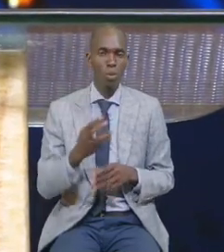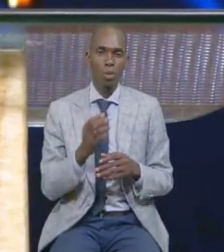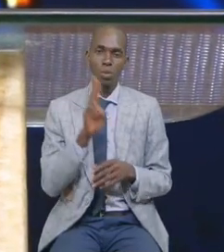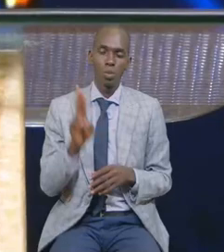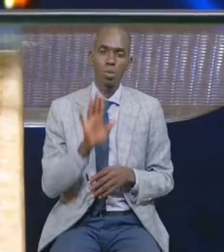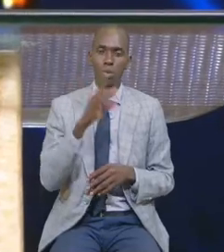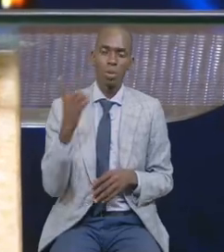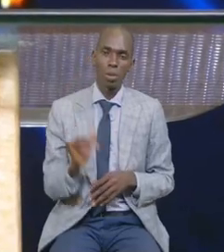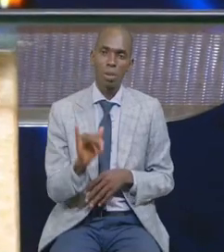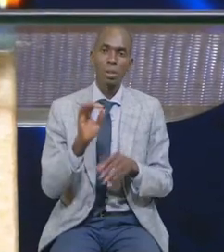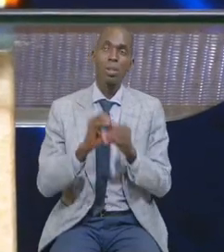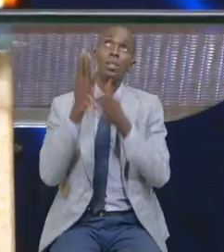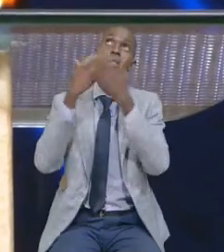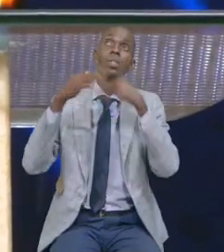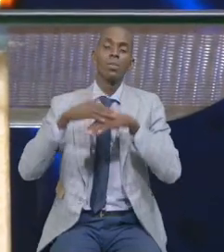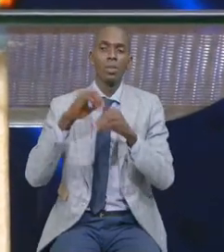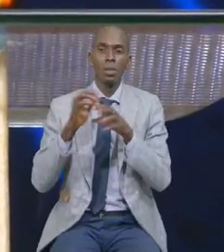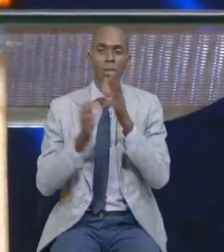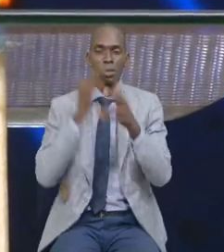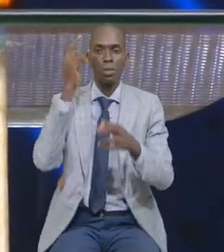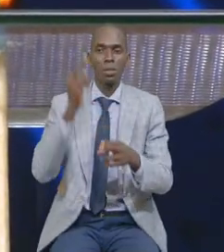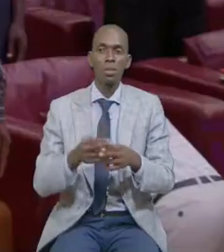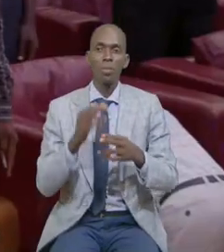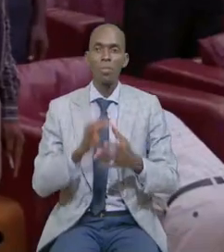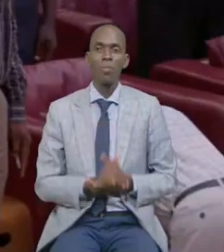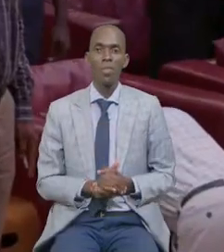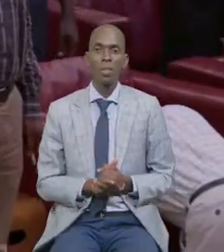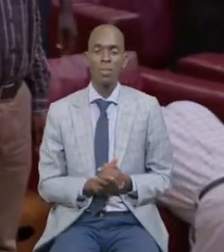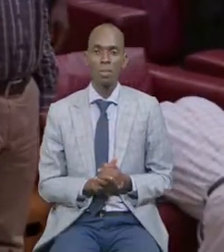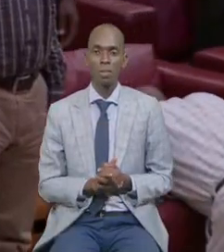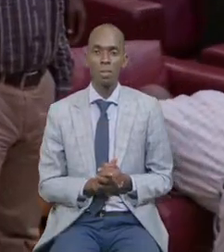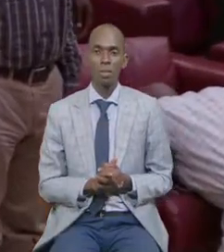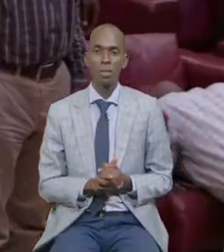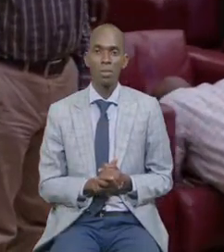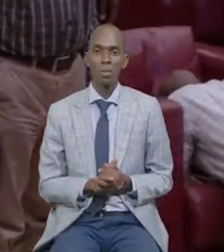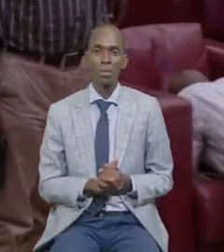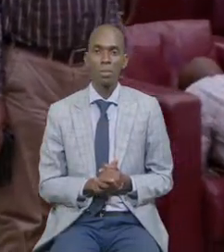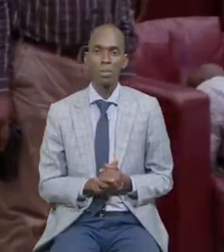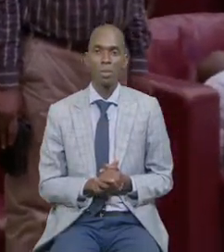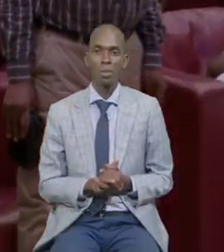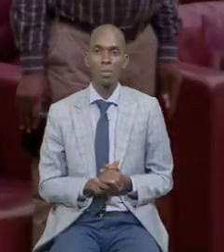in heaven in Jesus' name. Is